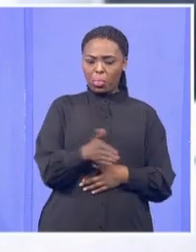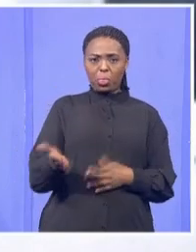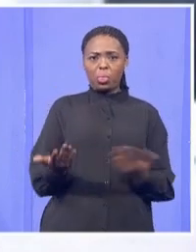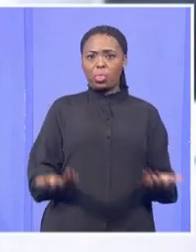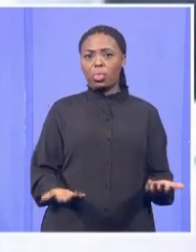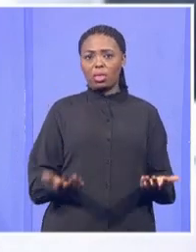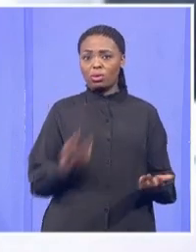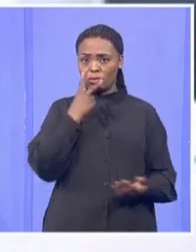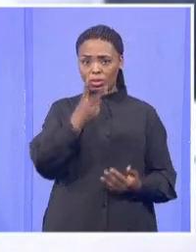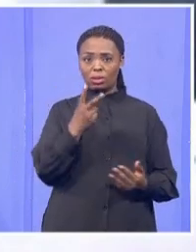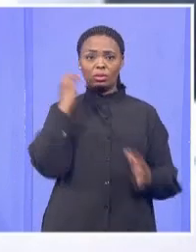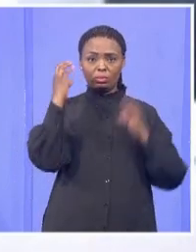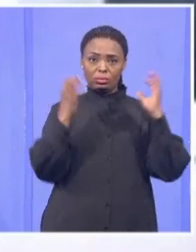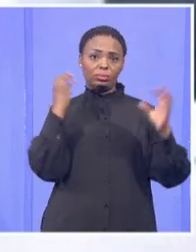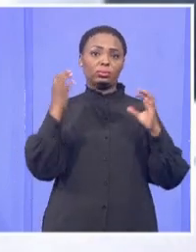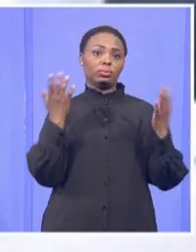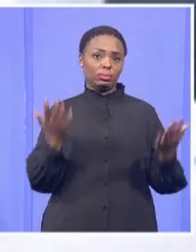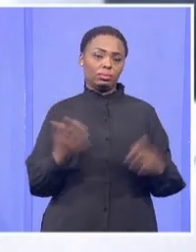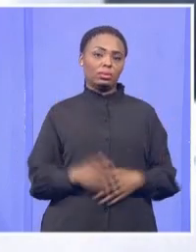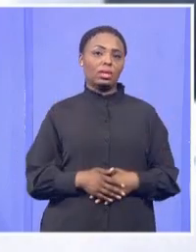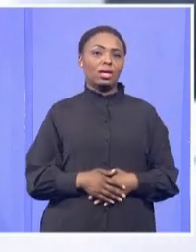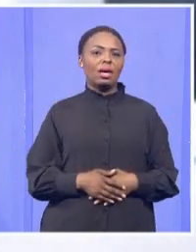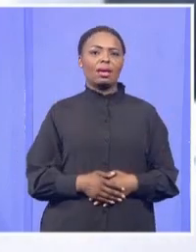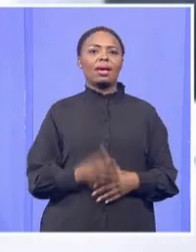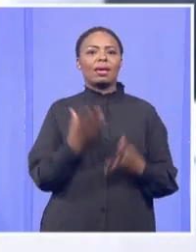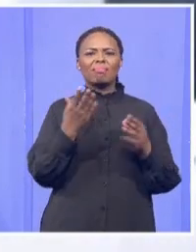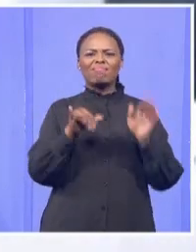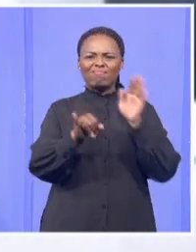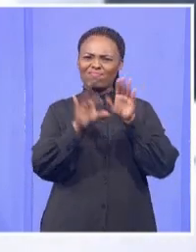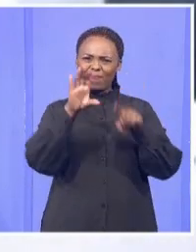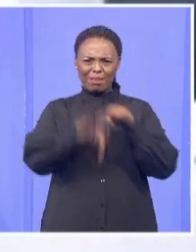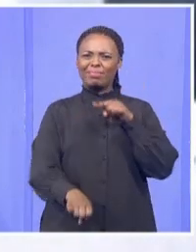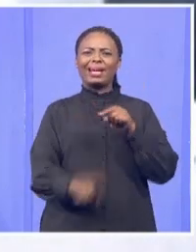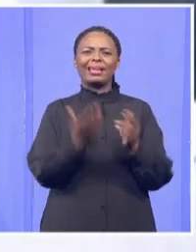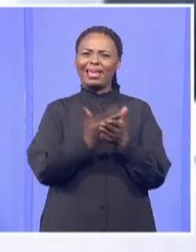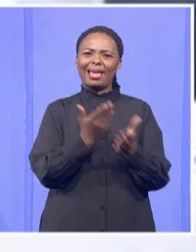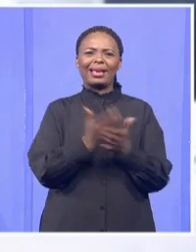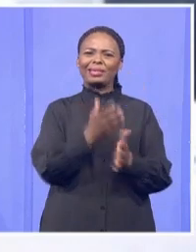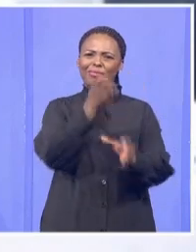So we have a way of proving. It's just that people try to cheat the